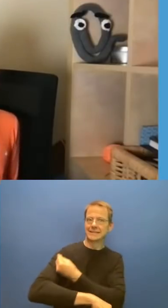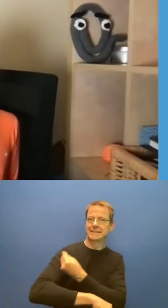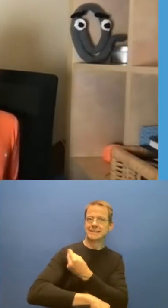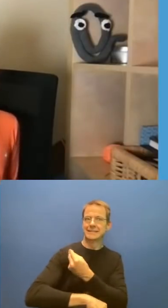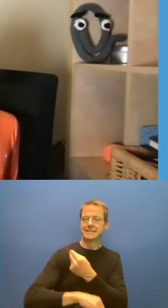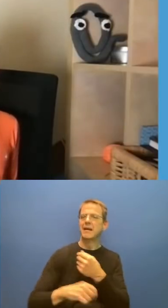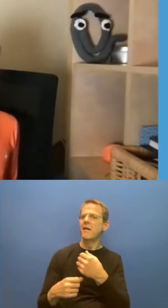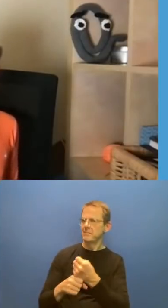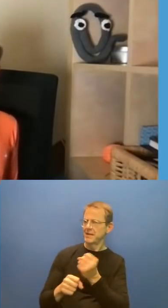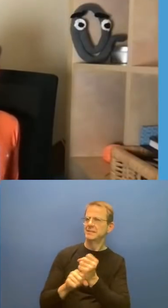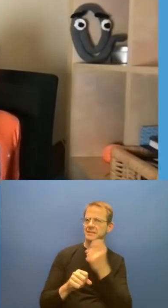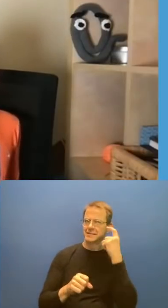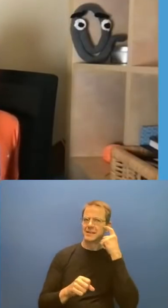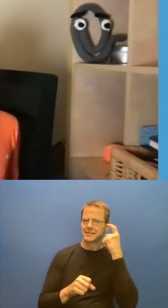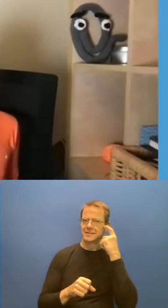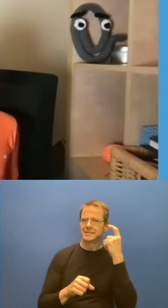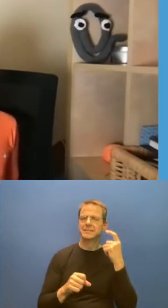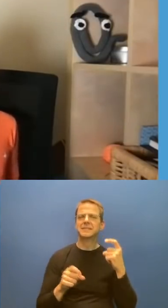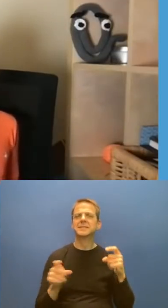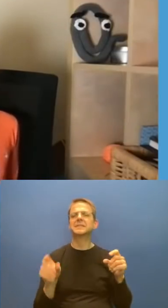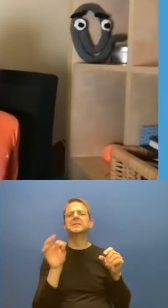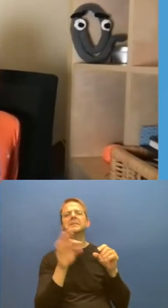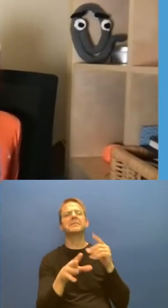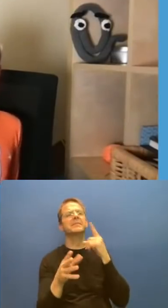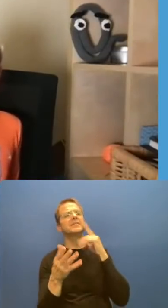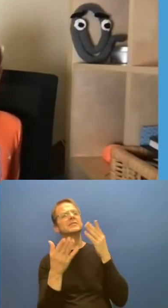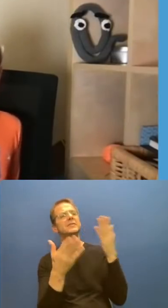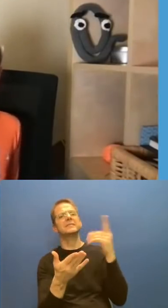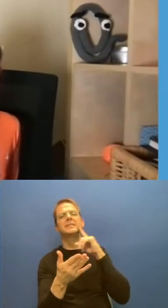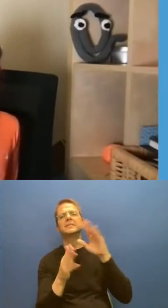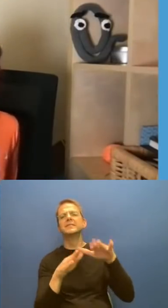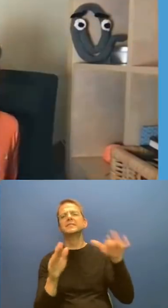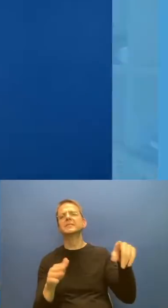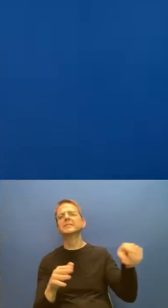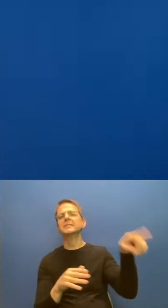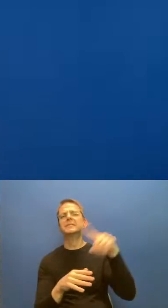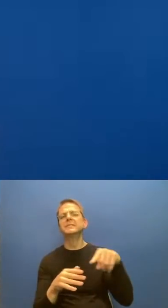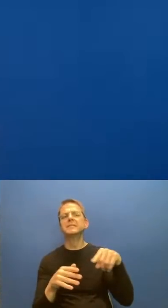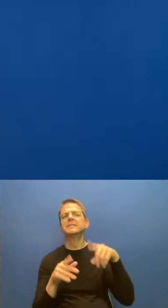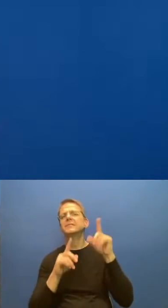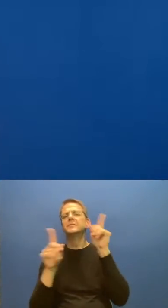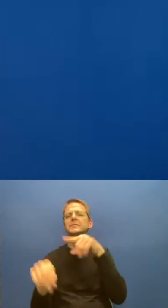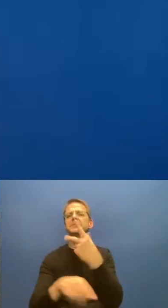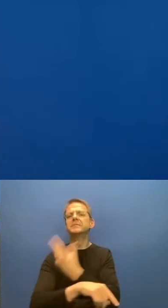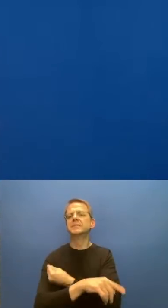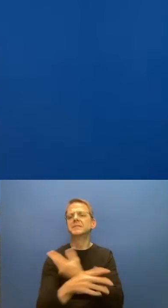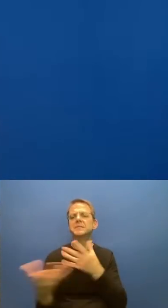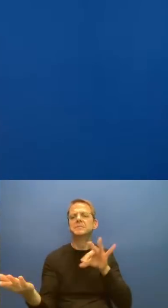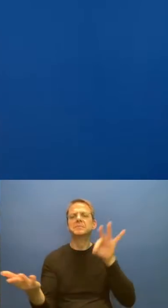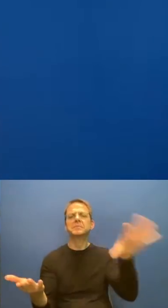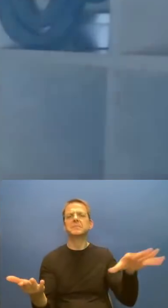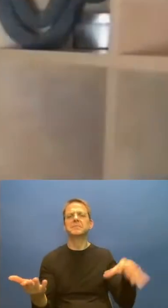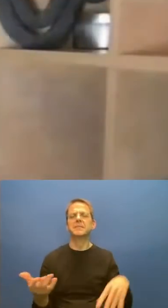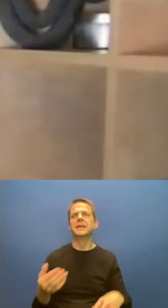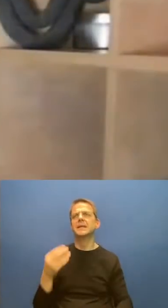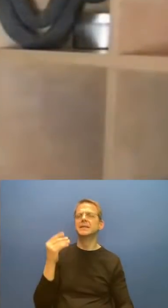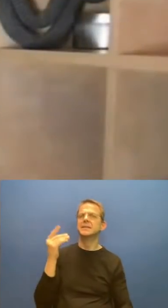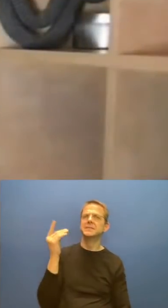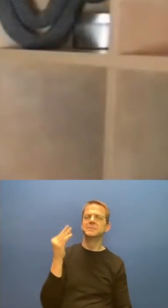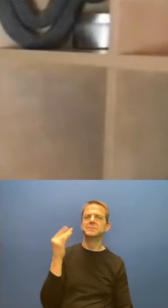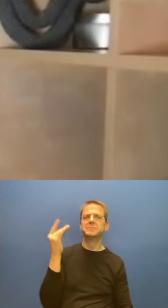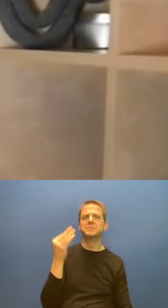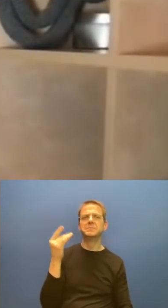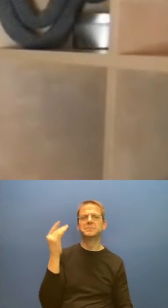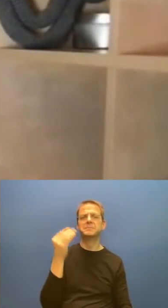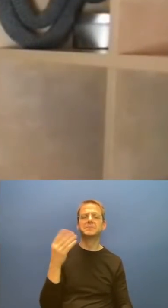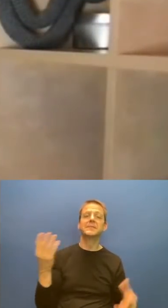week? Well, some things that you could do is you could bring headphones